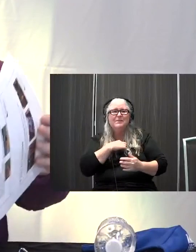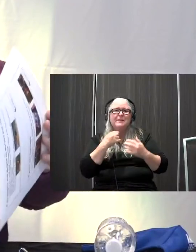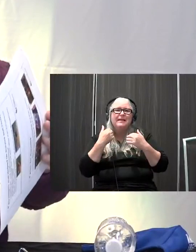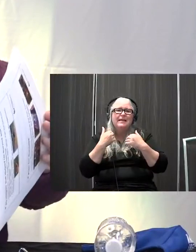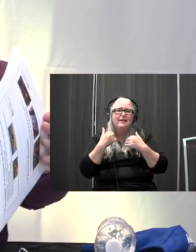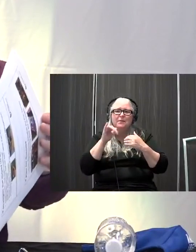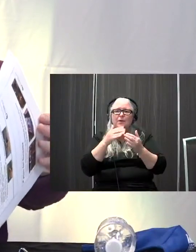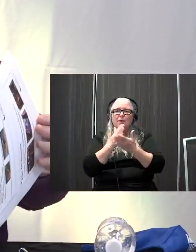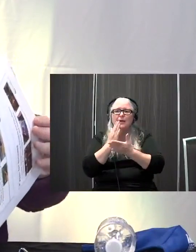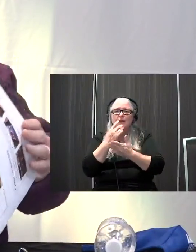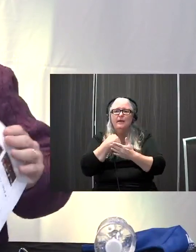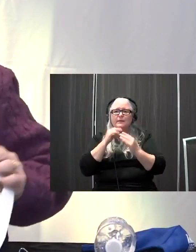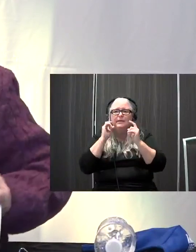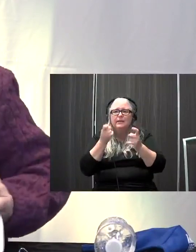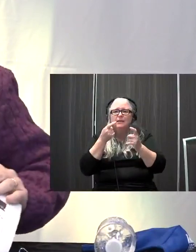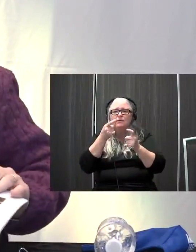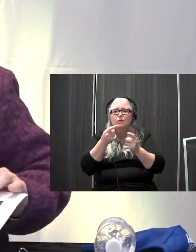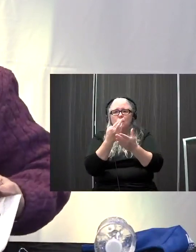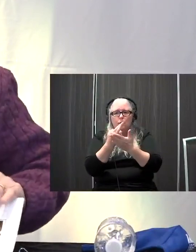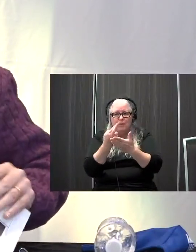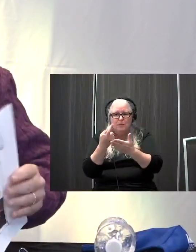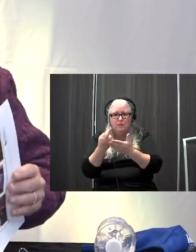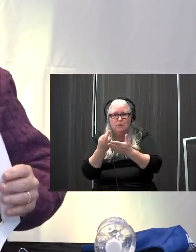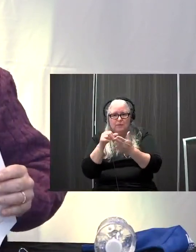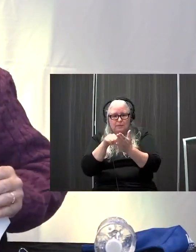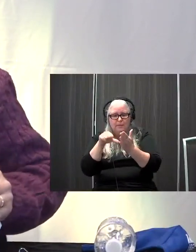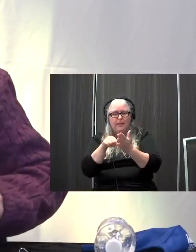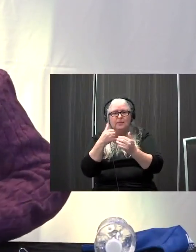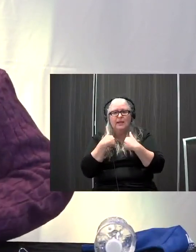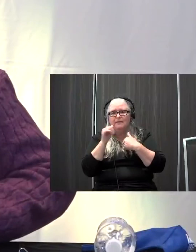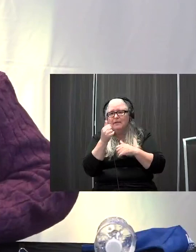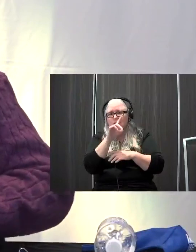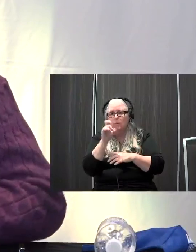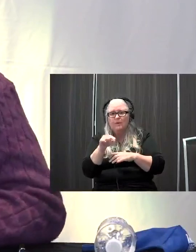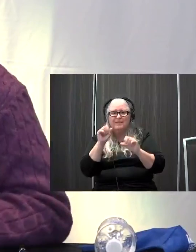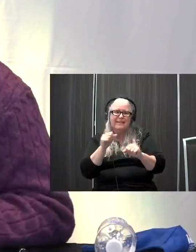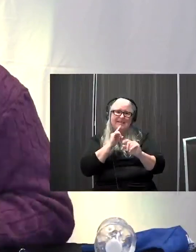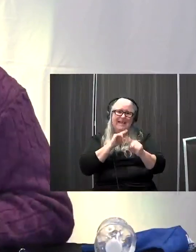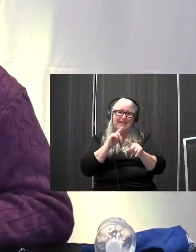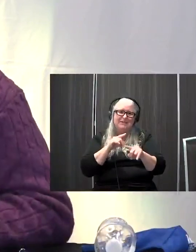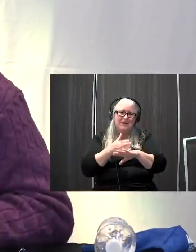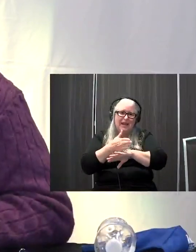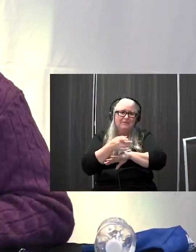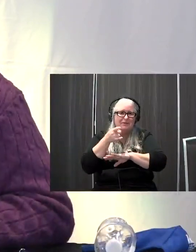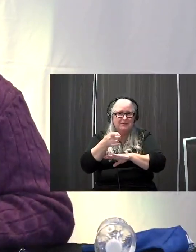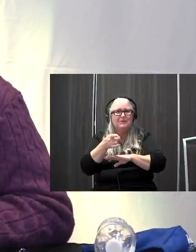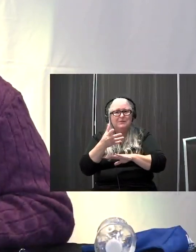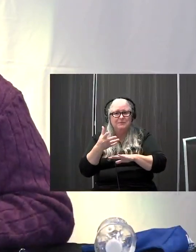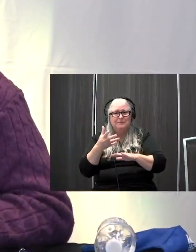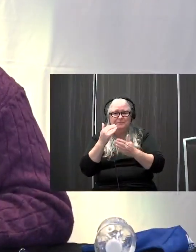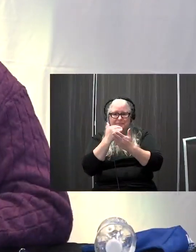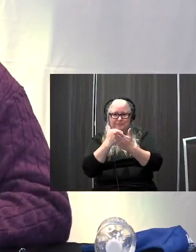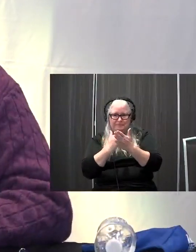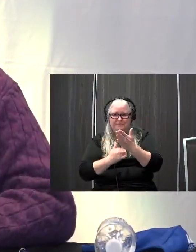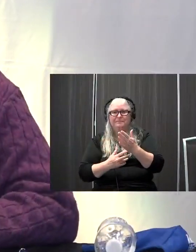we're okay. I'm going to give you the resources page, and then I have another question that we can answer after you go through that. Okay.